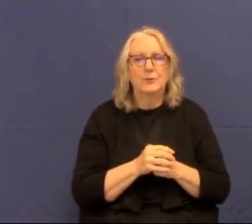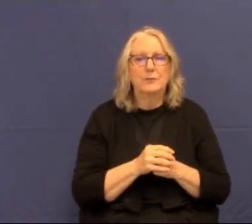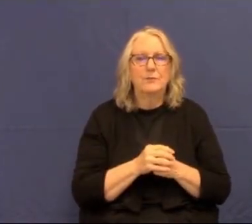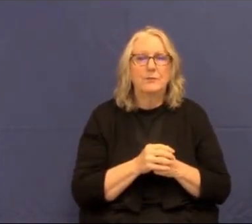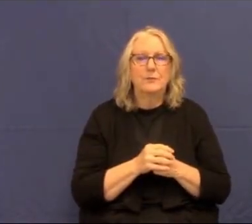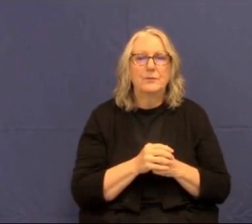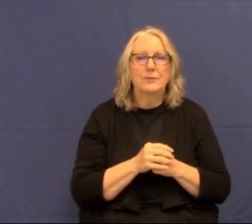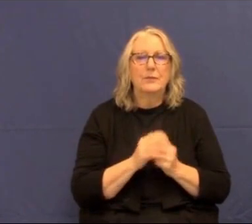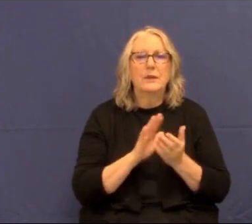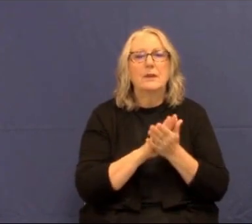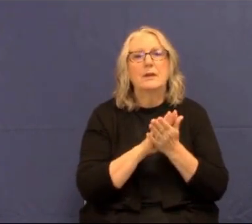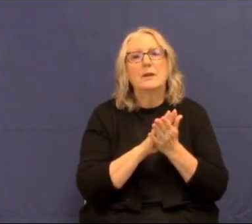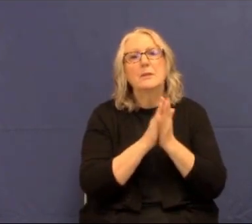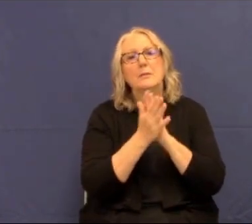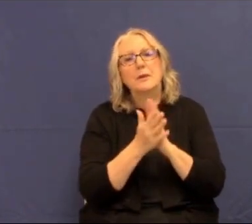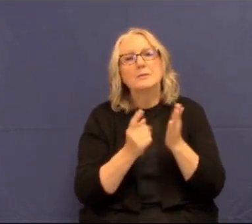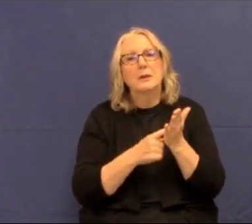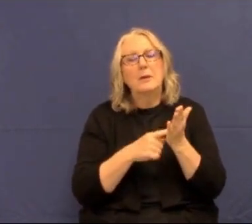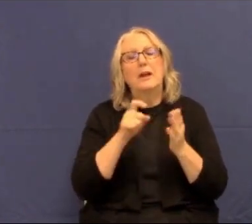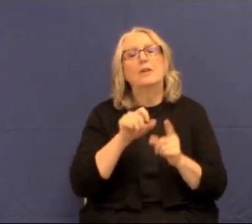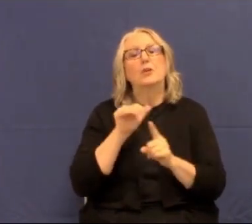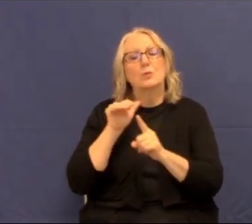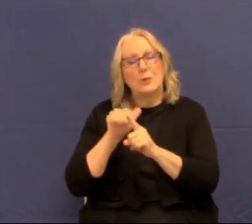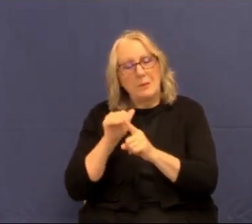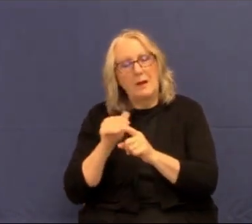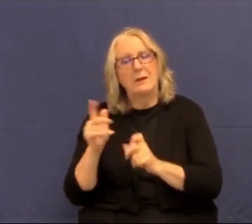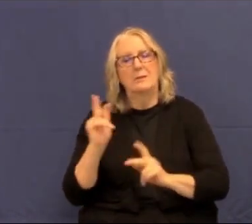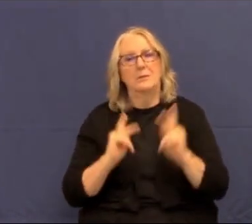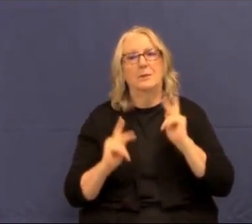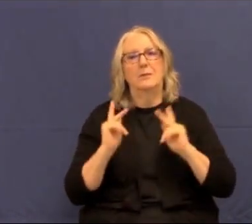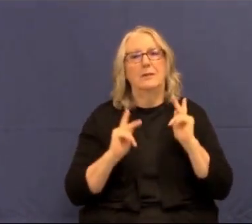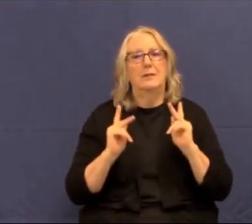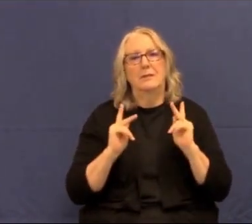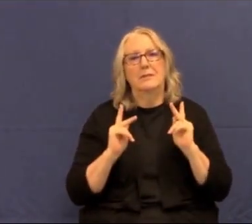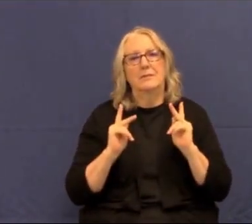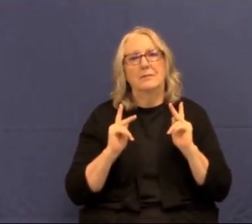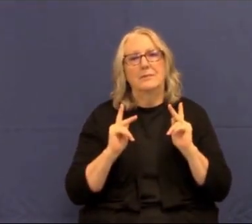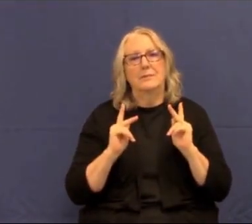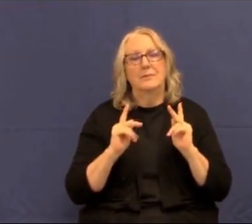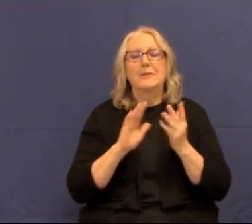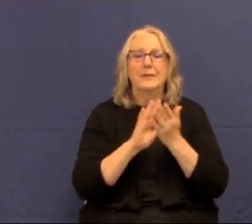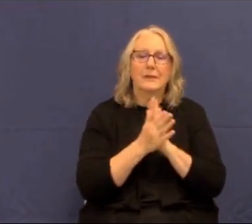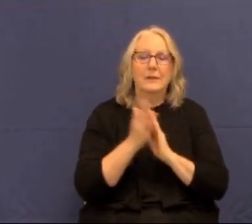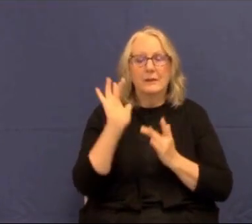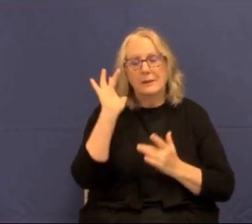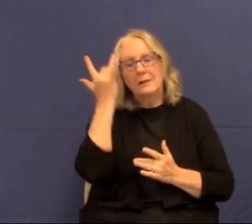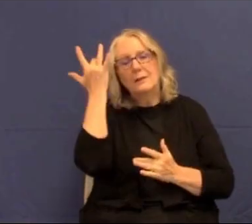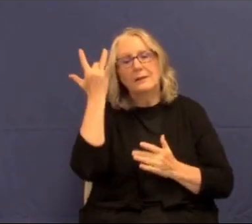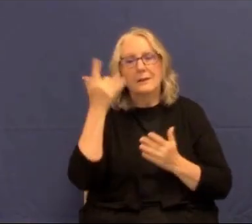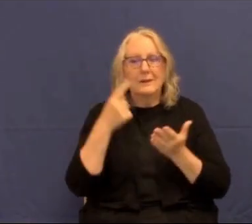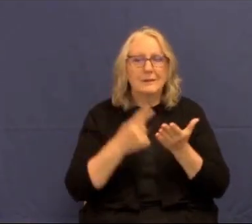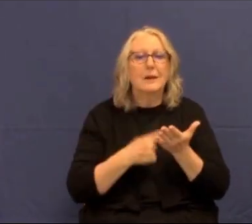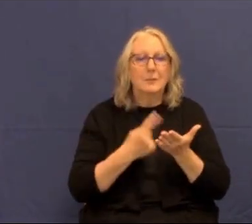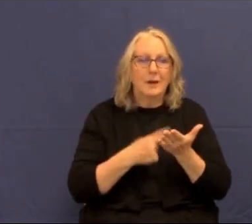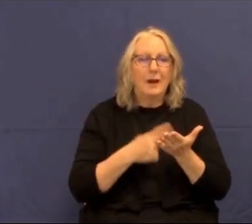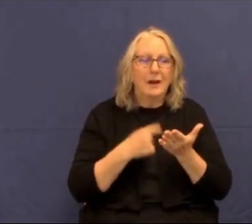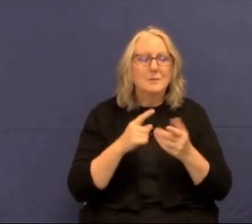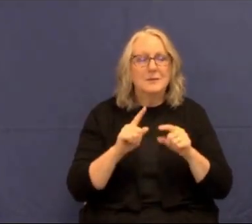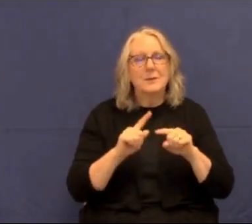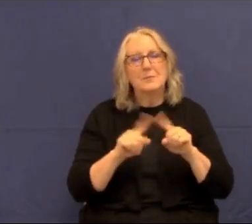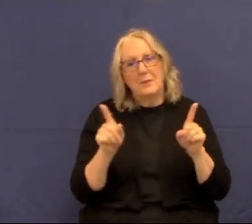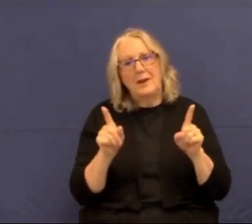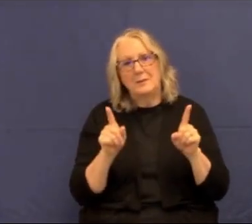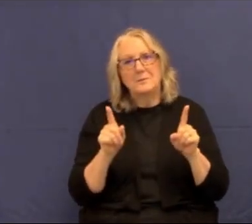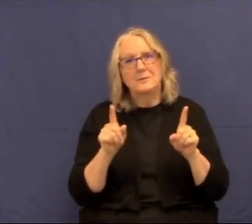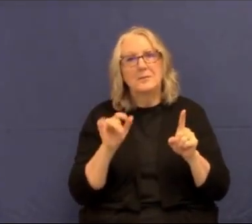can. And I think it becomes a routine. So sometimes you have to, remind people, which it does get annoying after